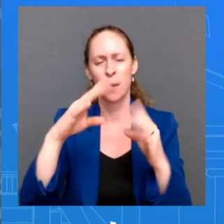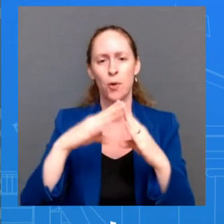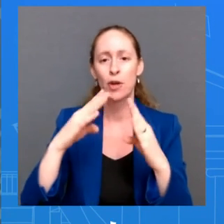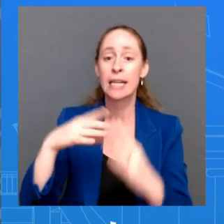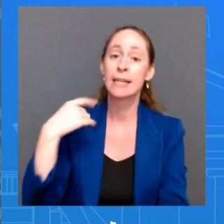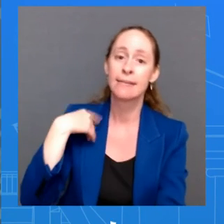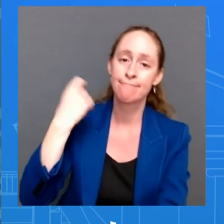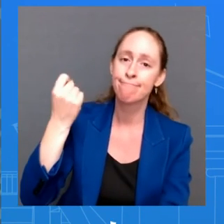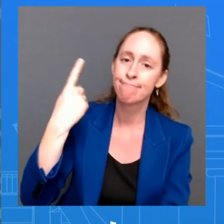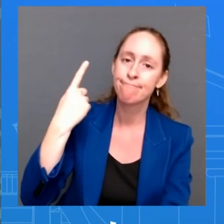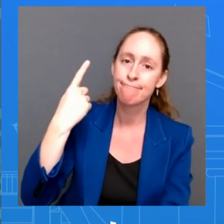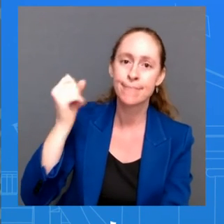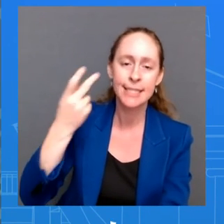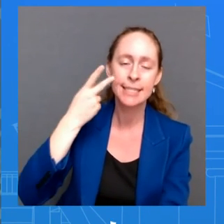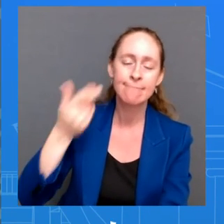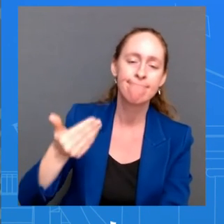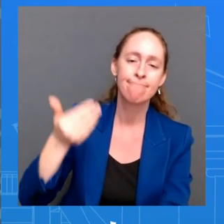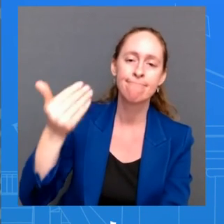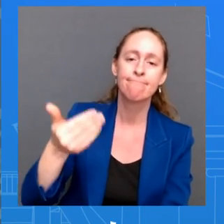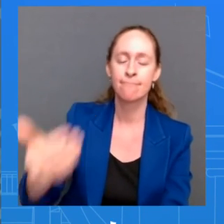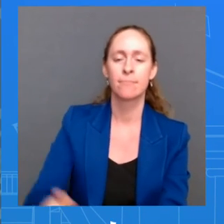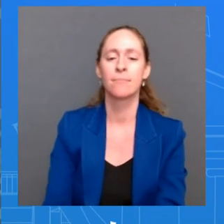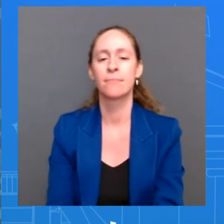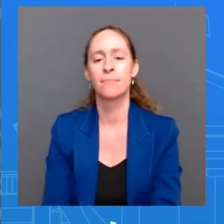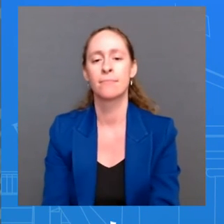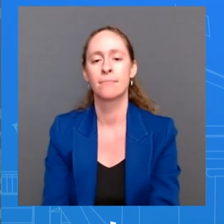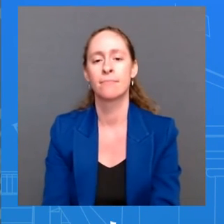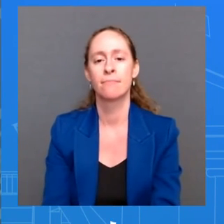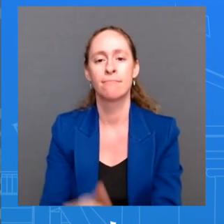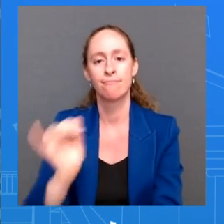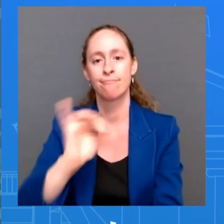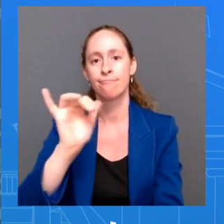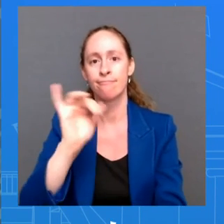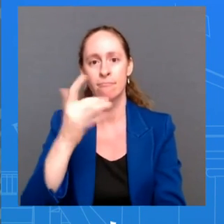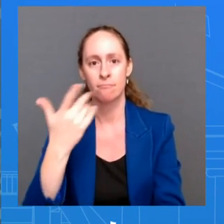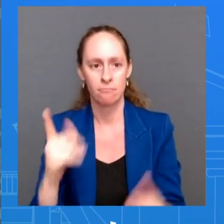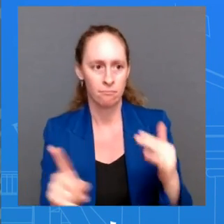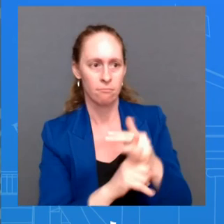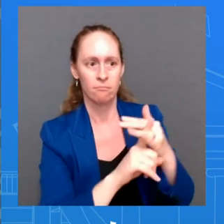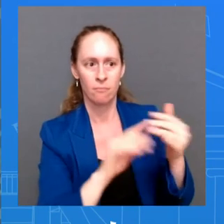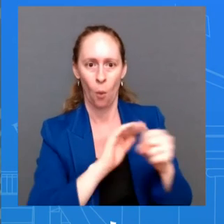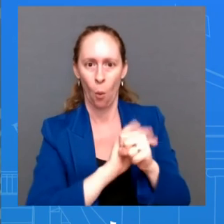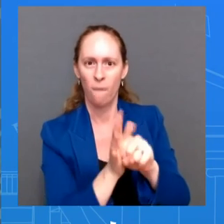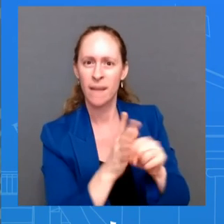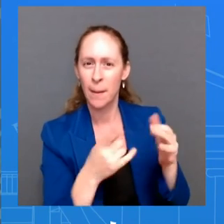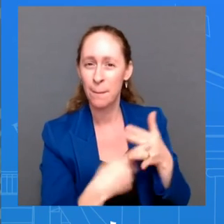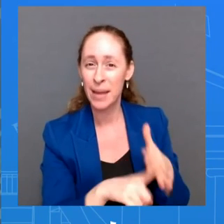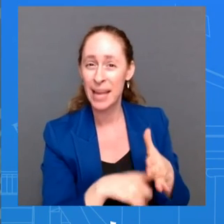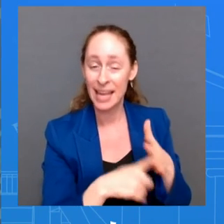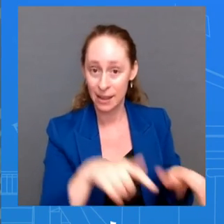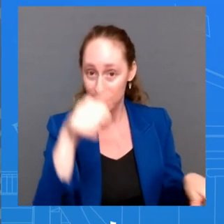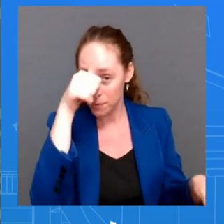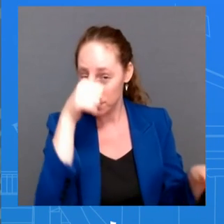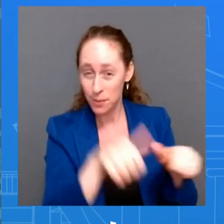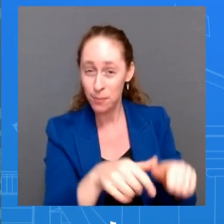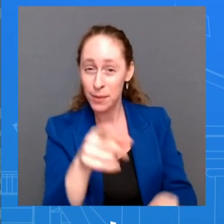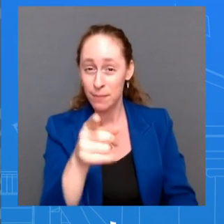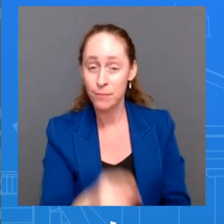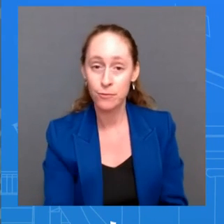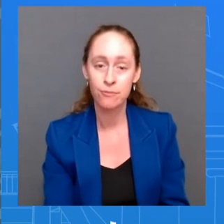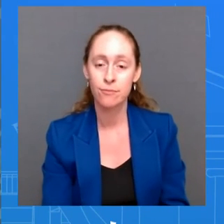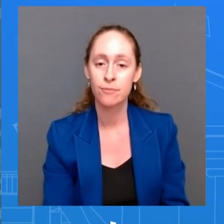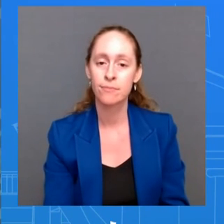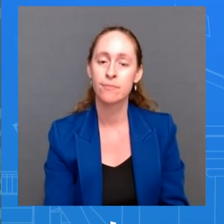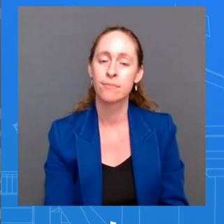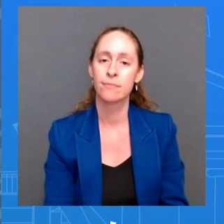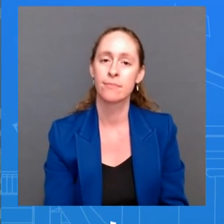at COVID and the different variants. And so that is something that is important to note and to speak to. I do not know of